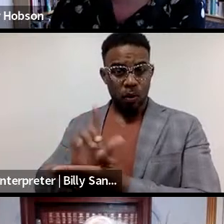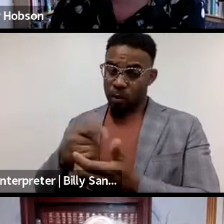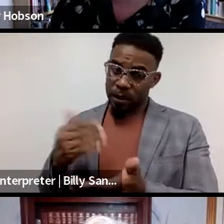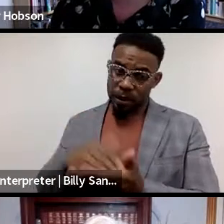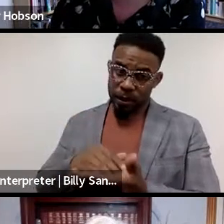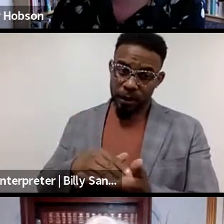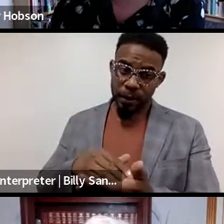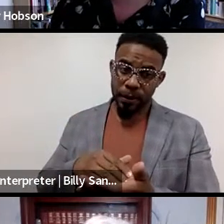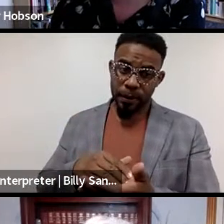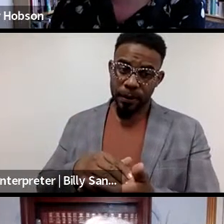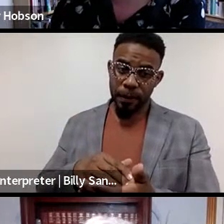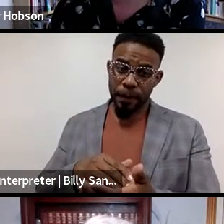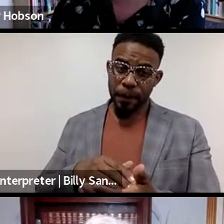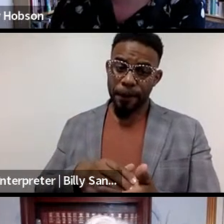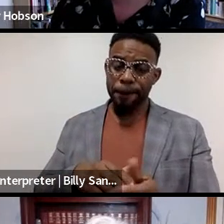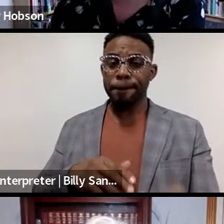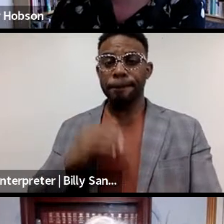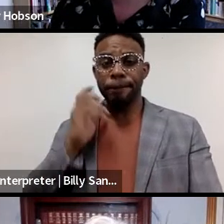again,